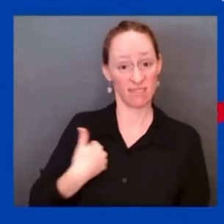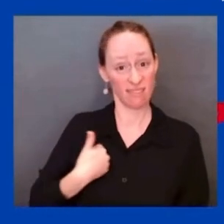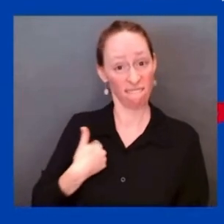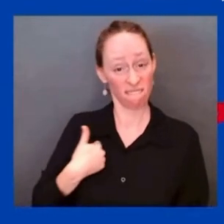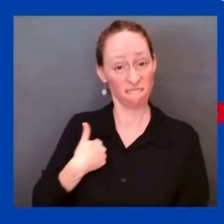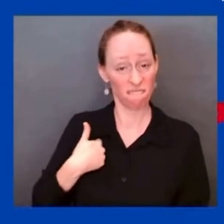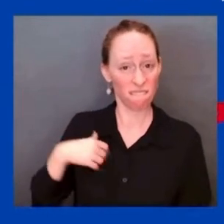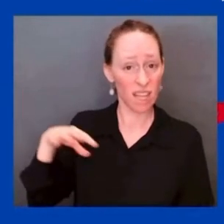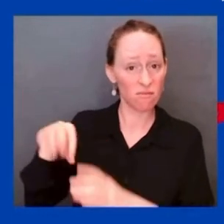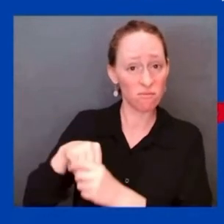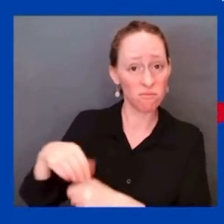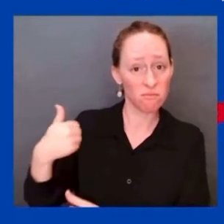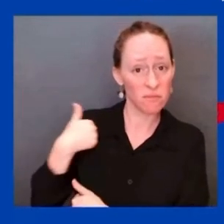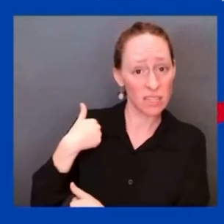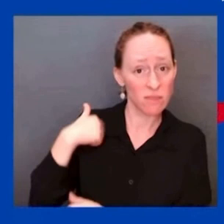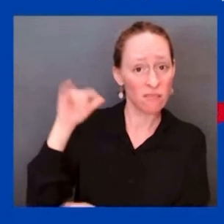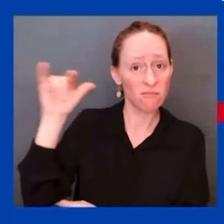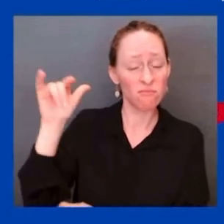the time in the service.